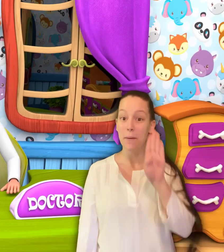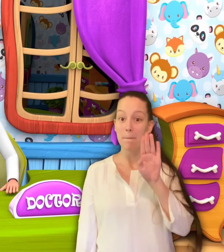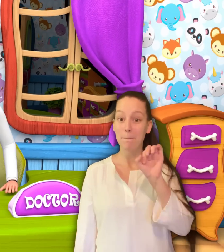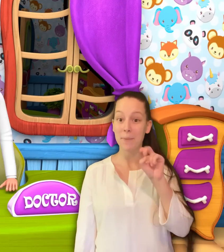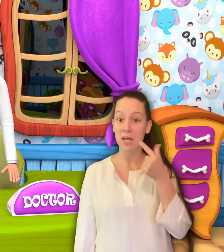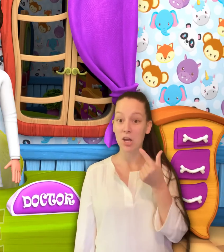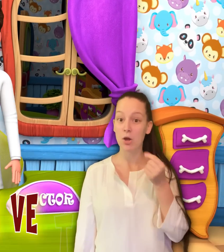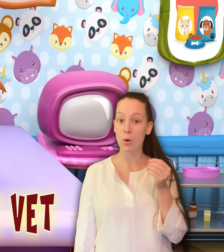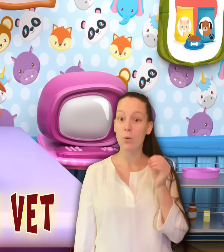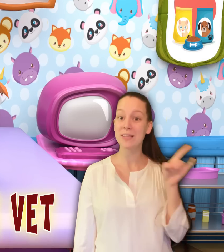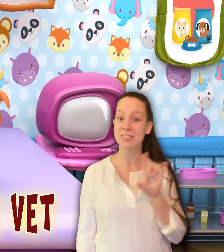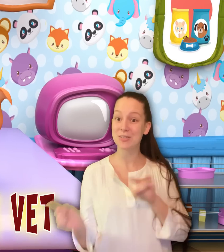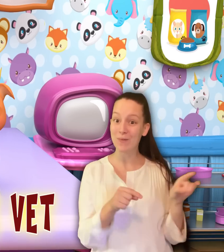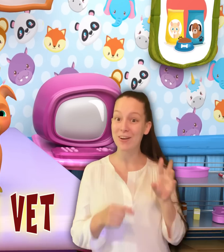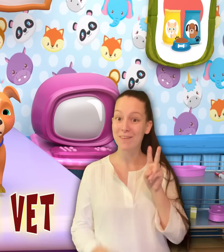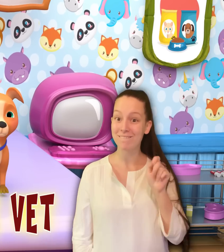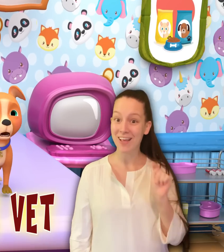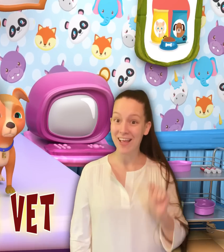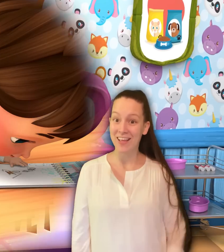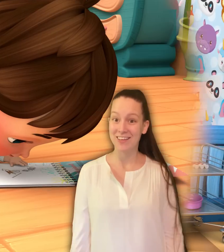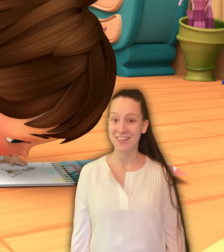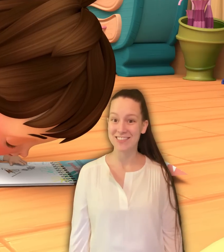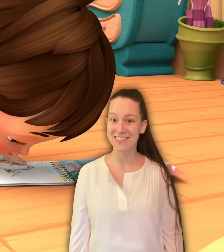Australia Bingo going to the